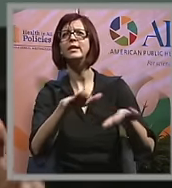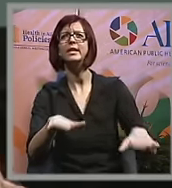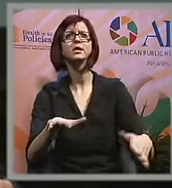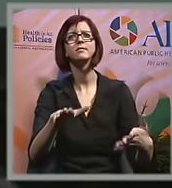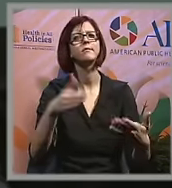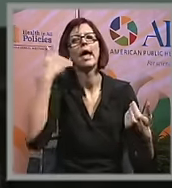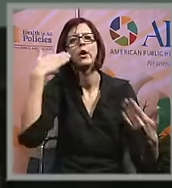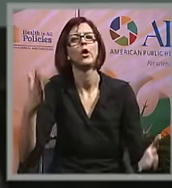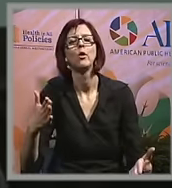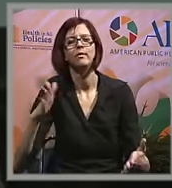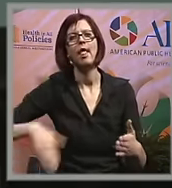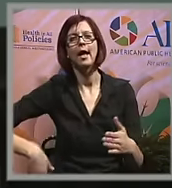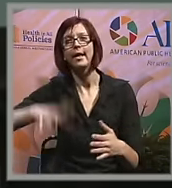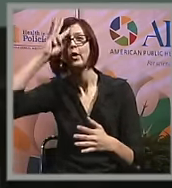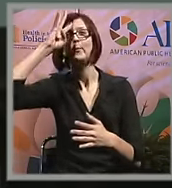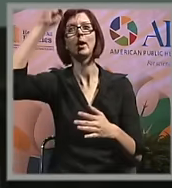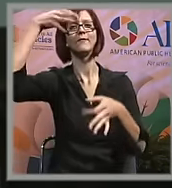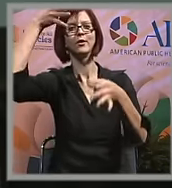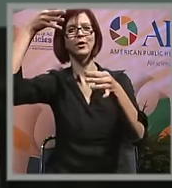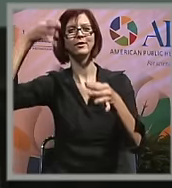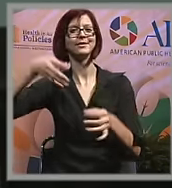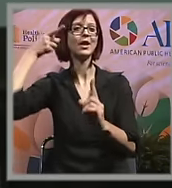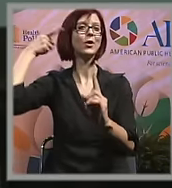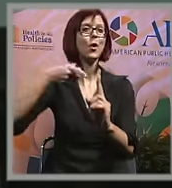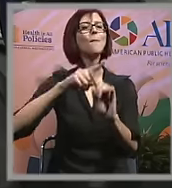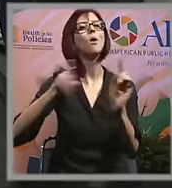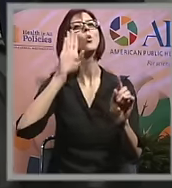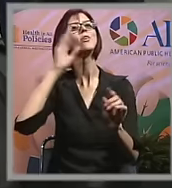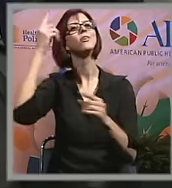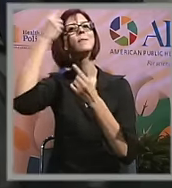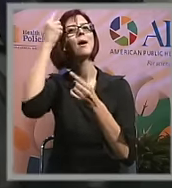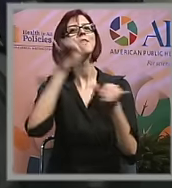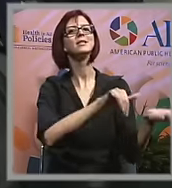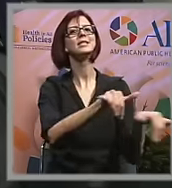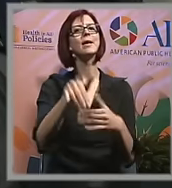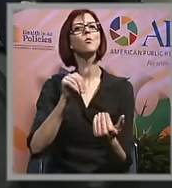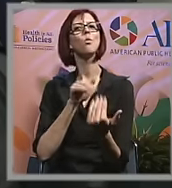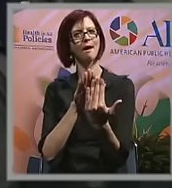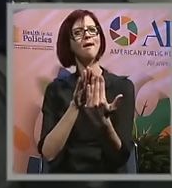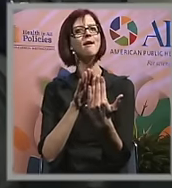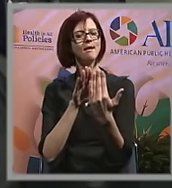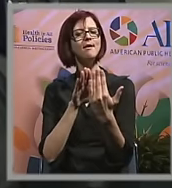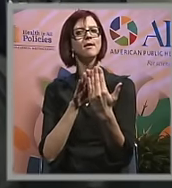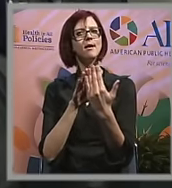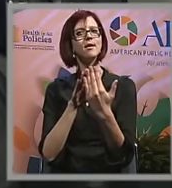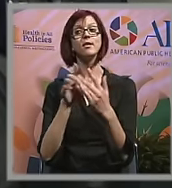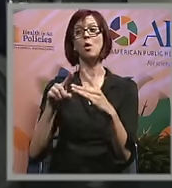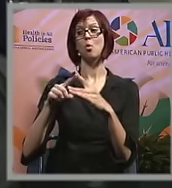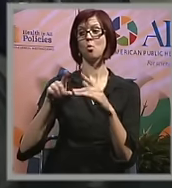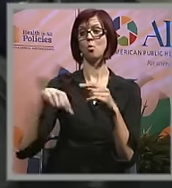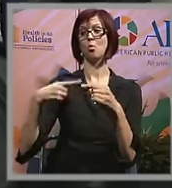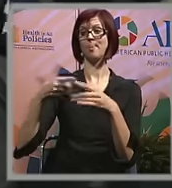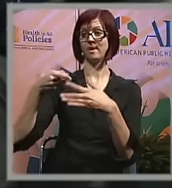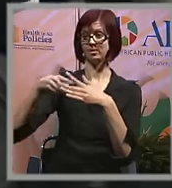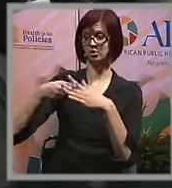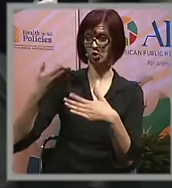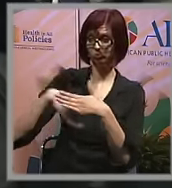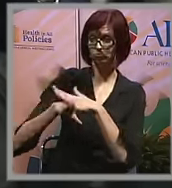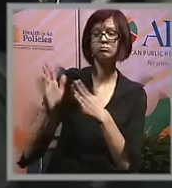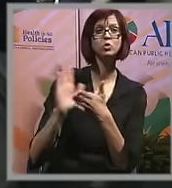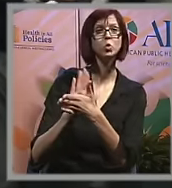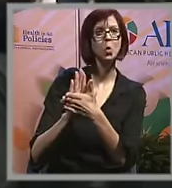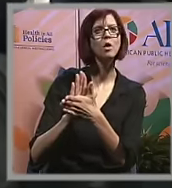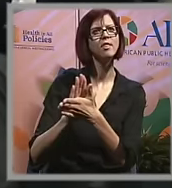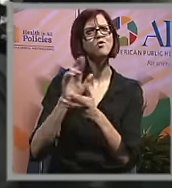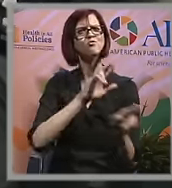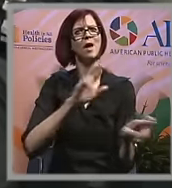haven't set the goal yet, but that we would think about it in the same way, that by the time they enter school, then not only are they